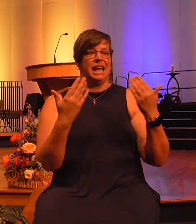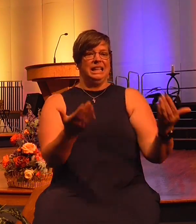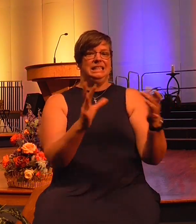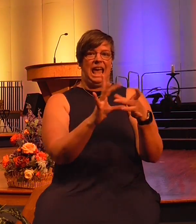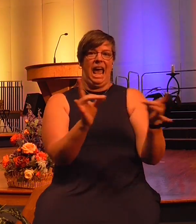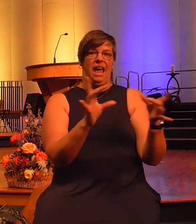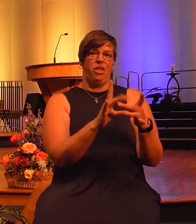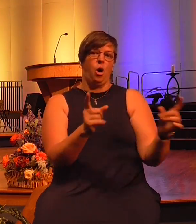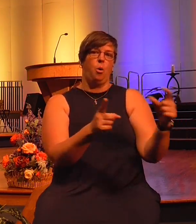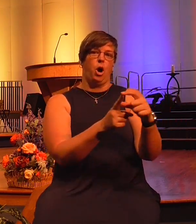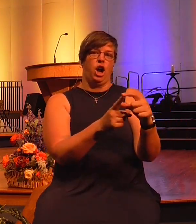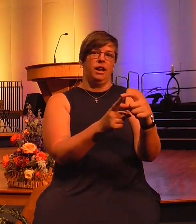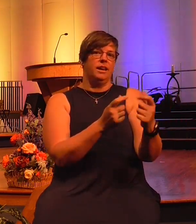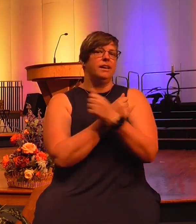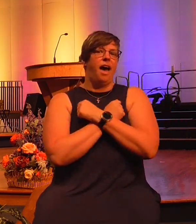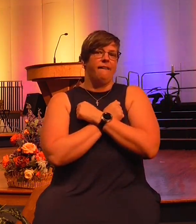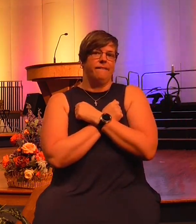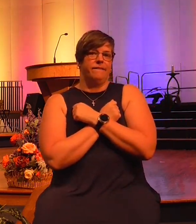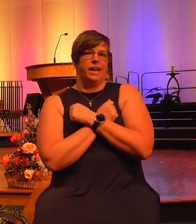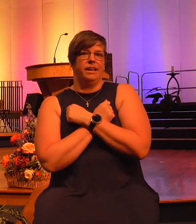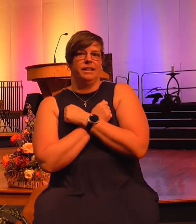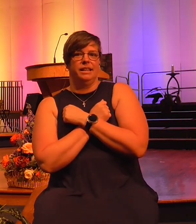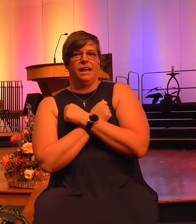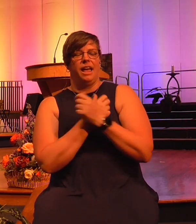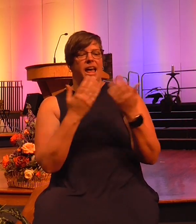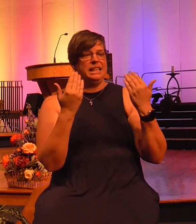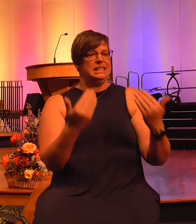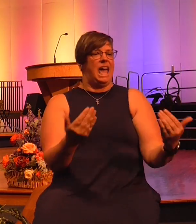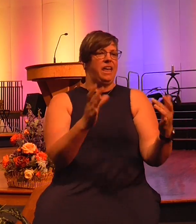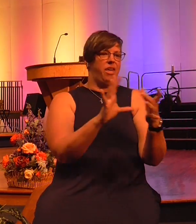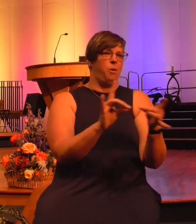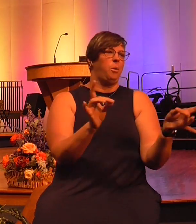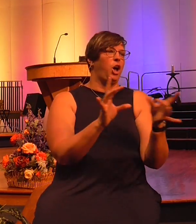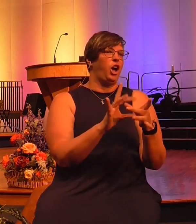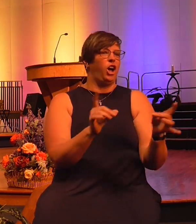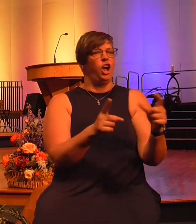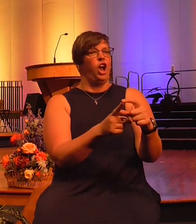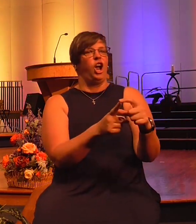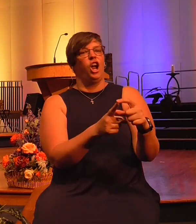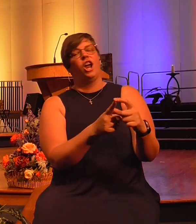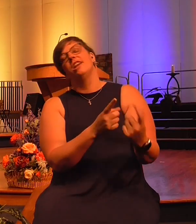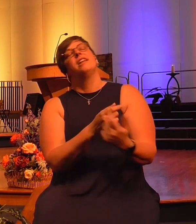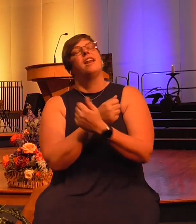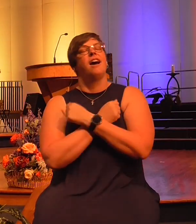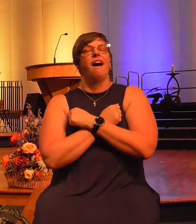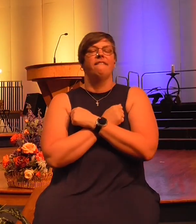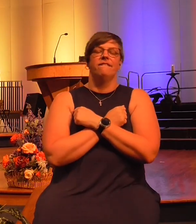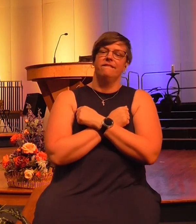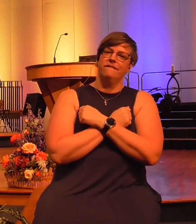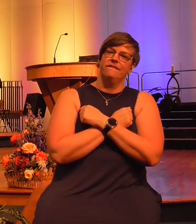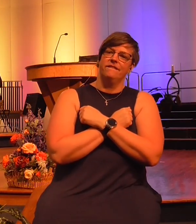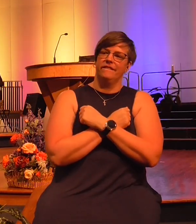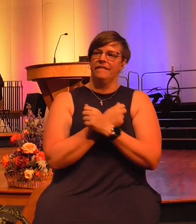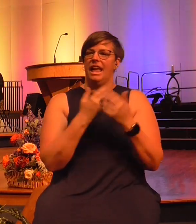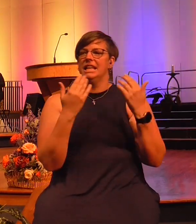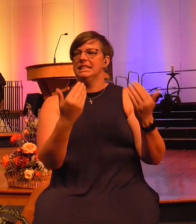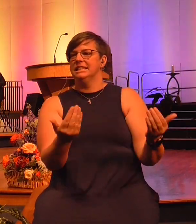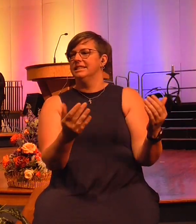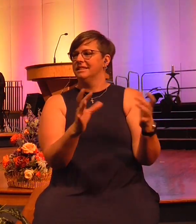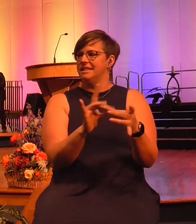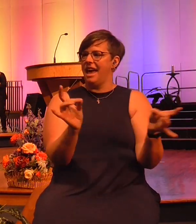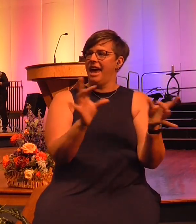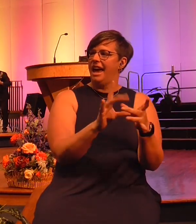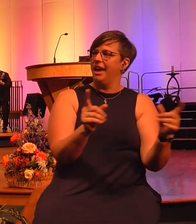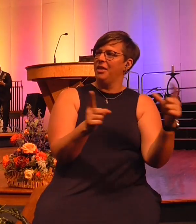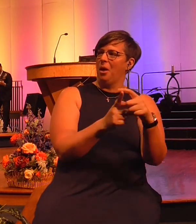Say the word love. Say the word love. Say